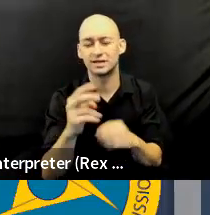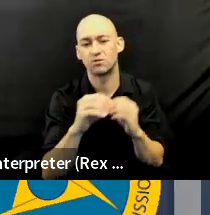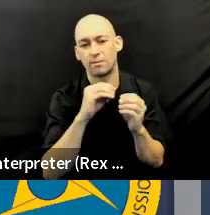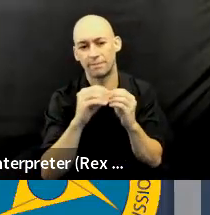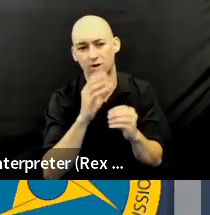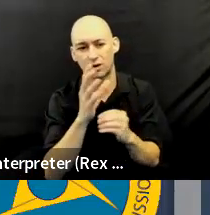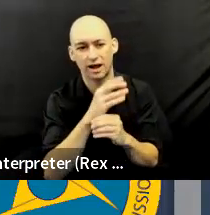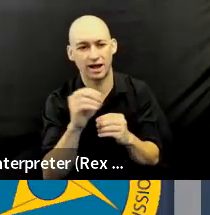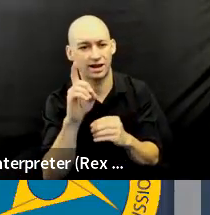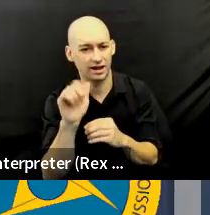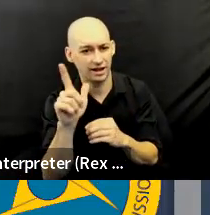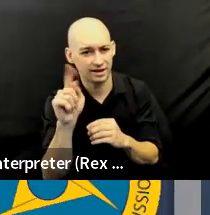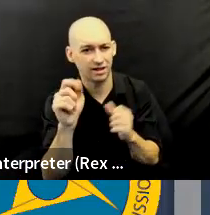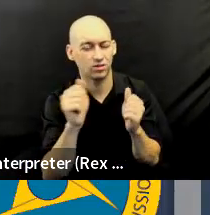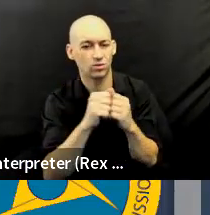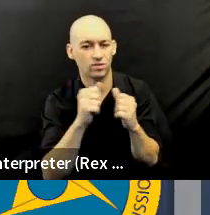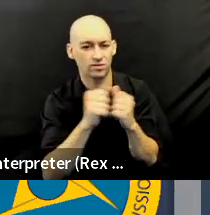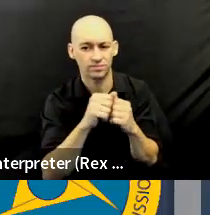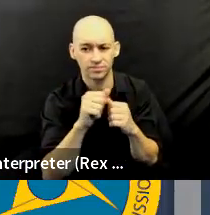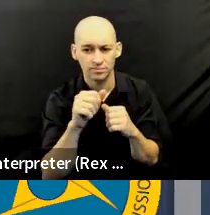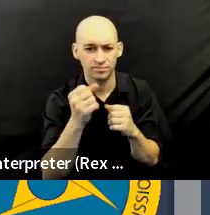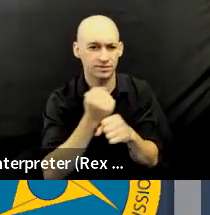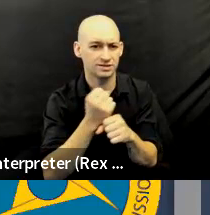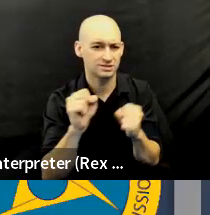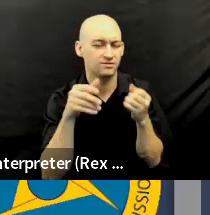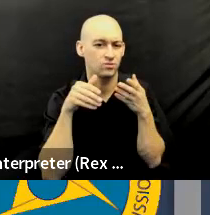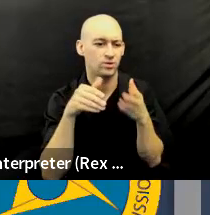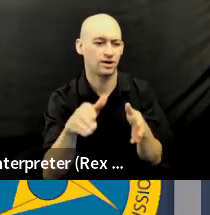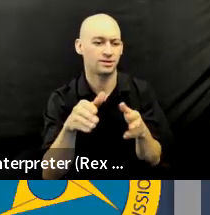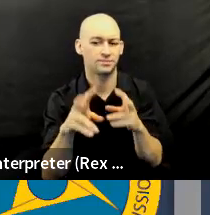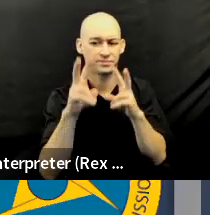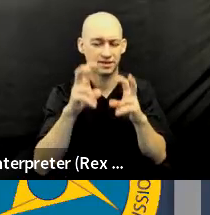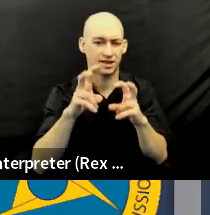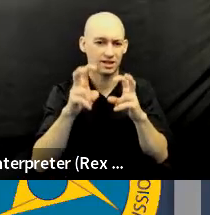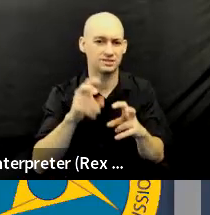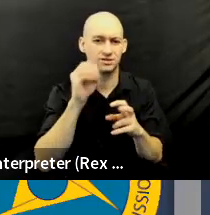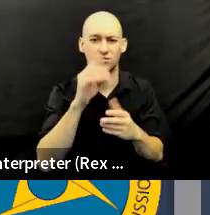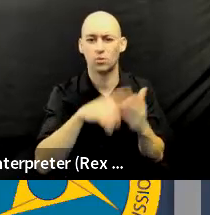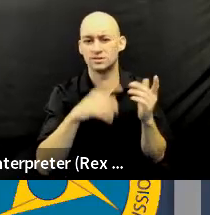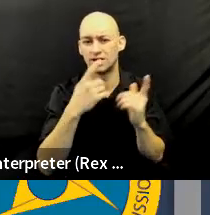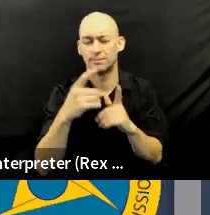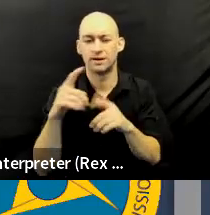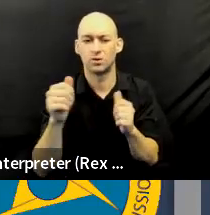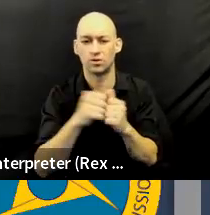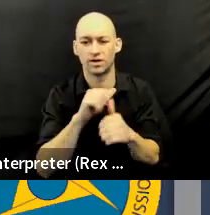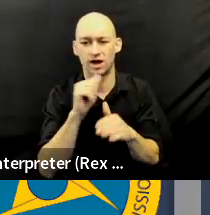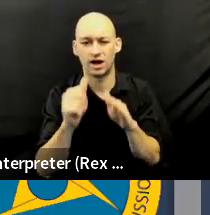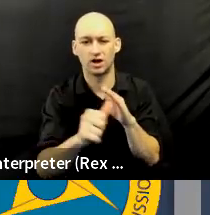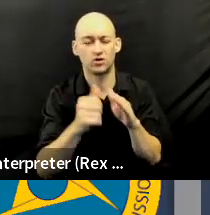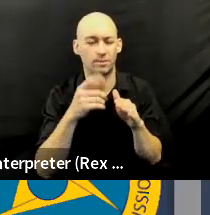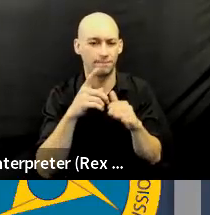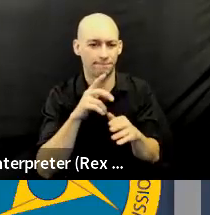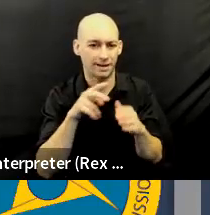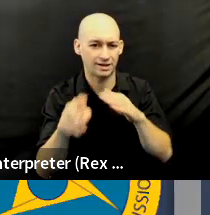with very quickly, done in a safe manner, that analysis of not only what's happening at the underpass here, but all